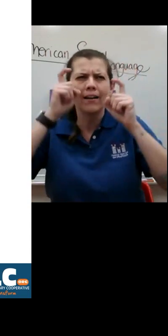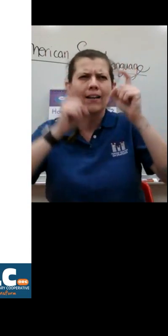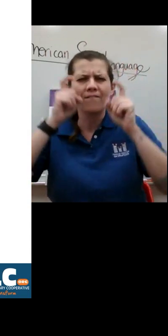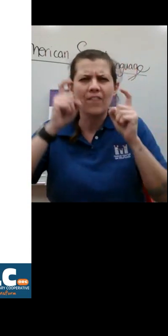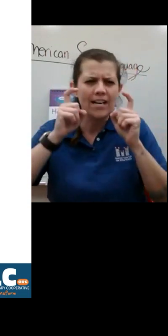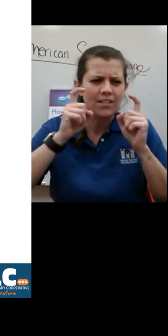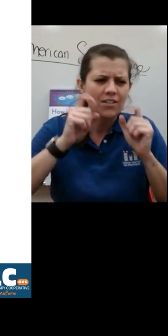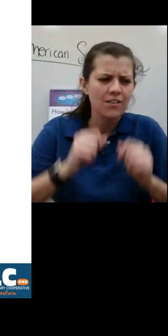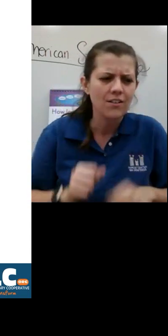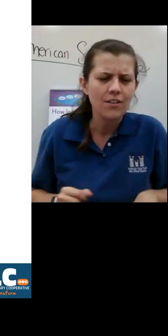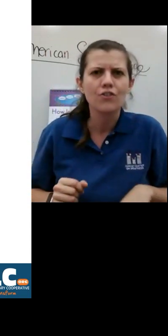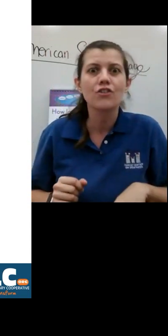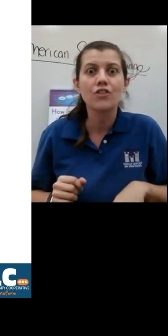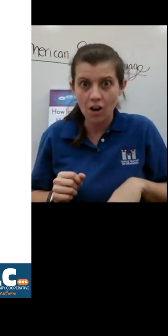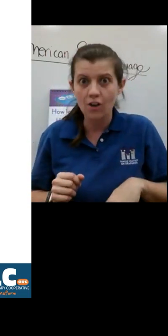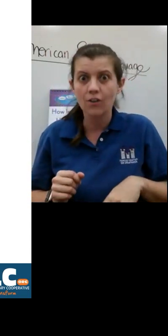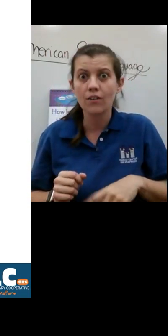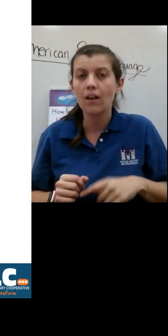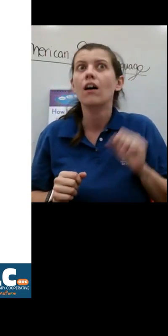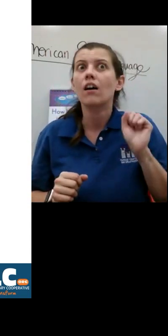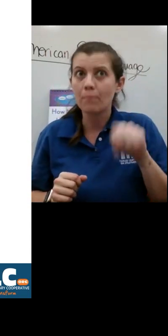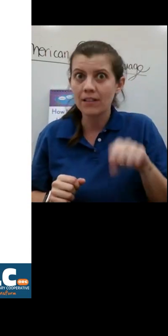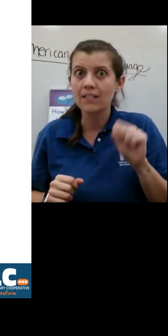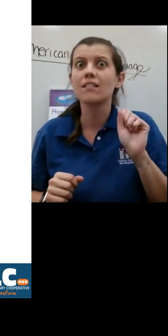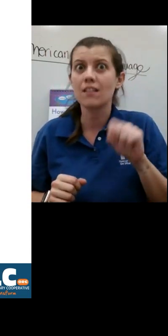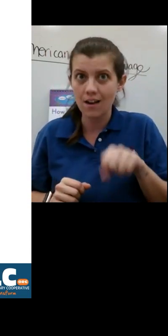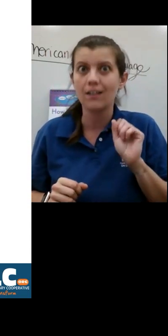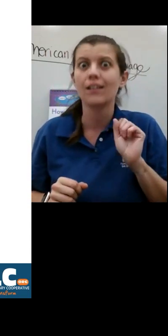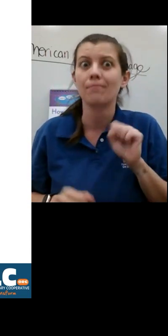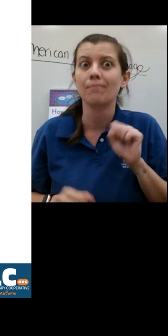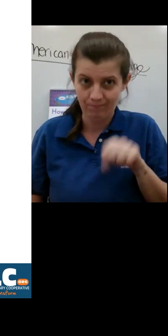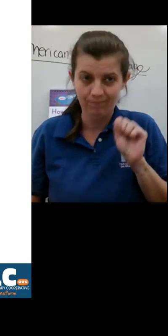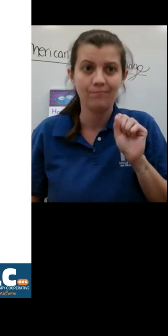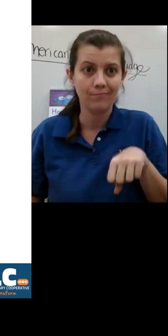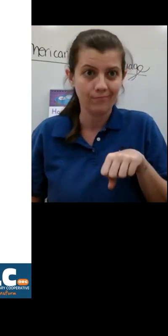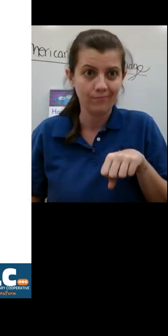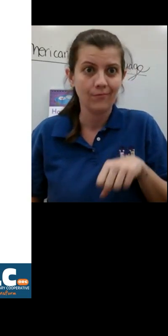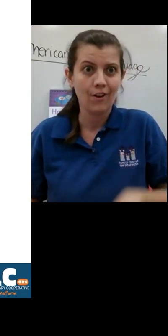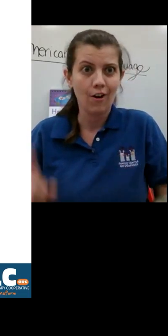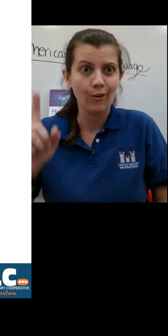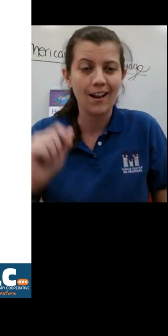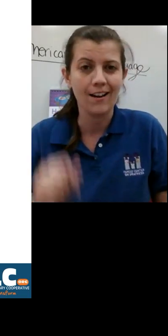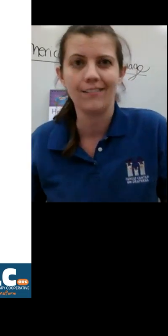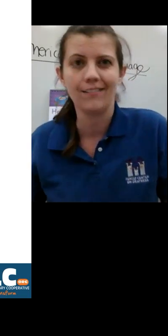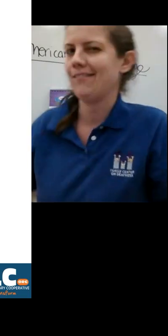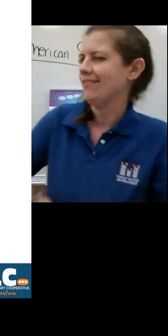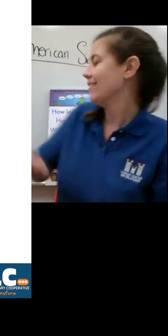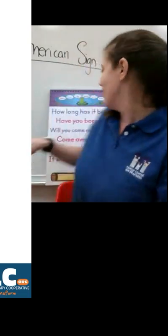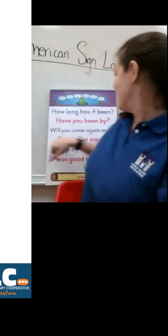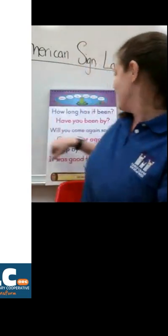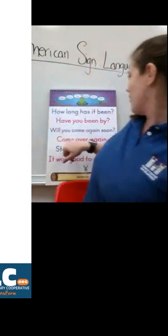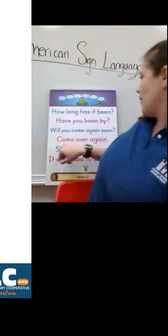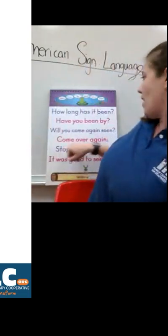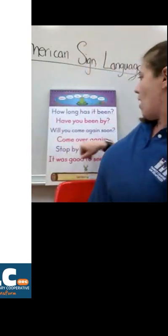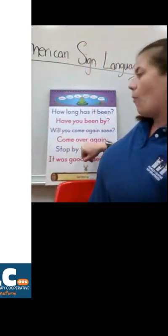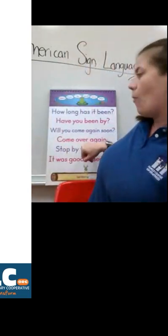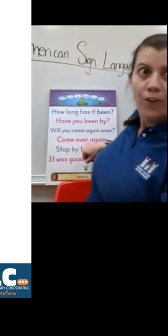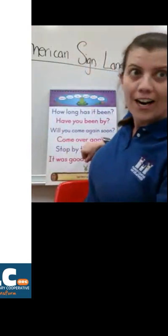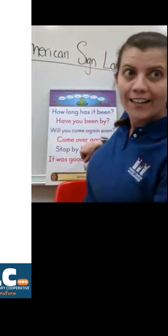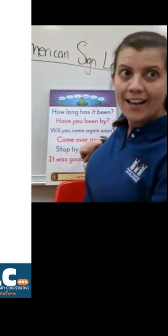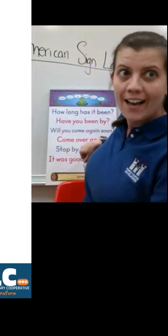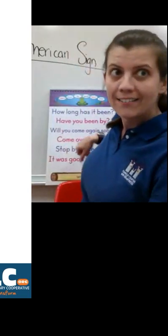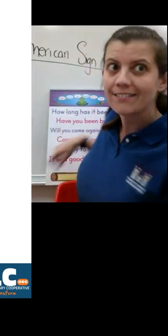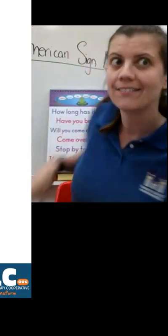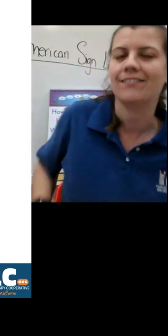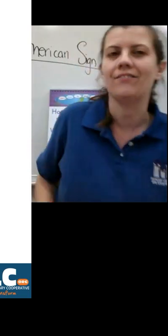using my body and face to show, please come Okay.